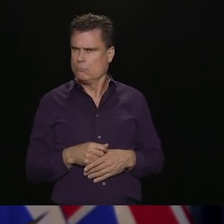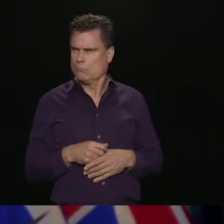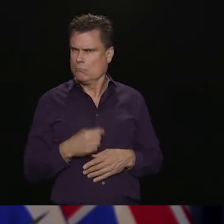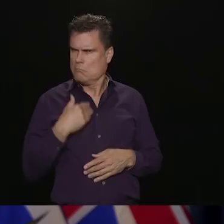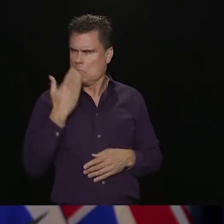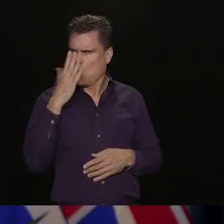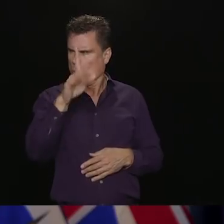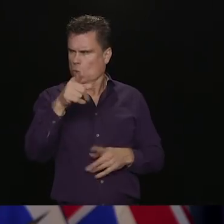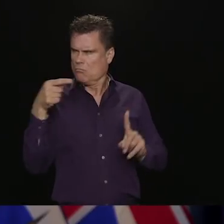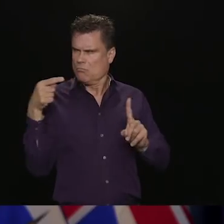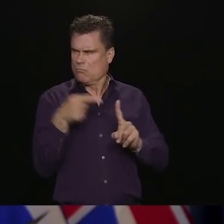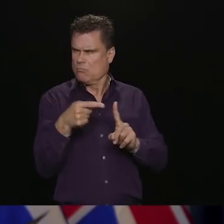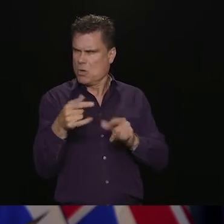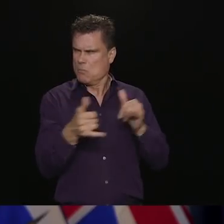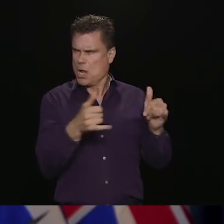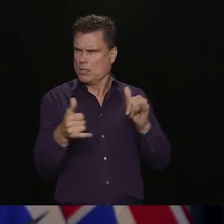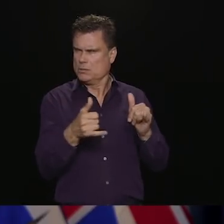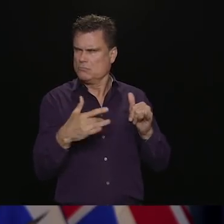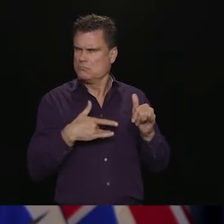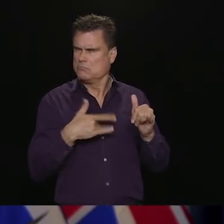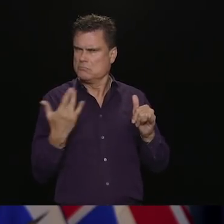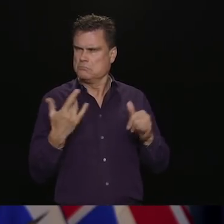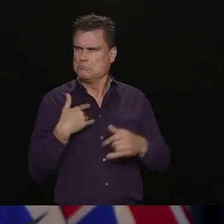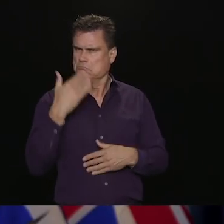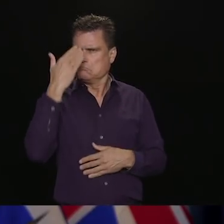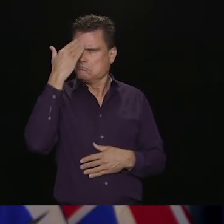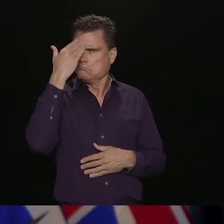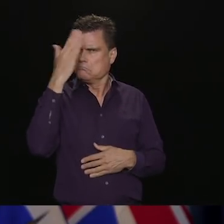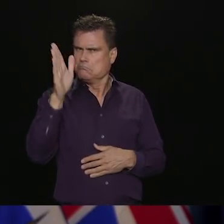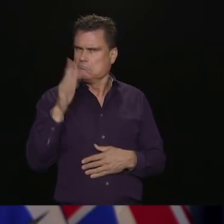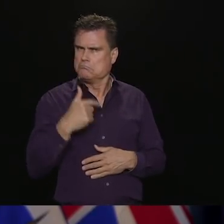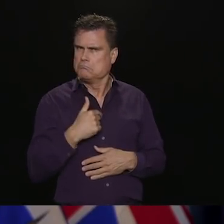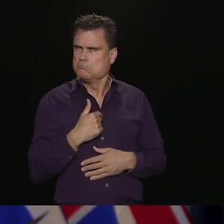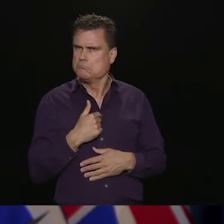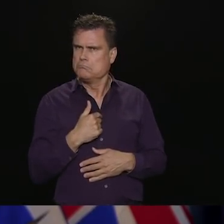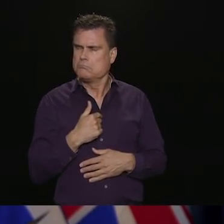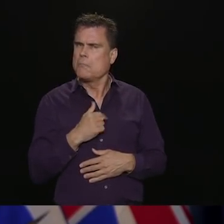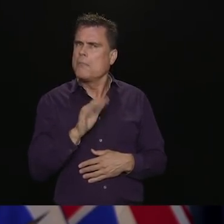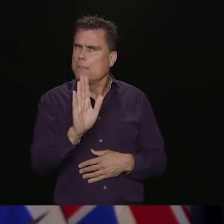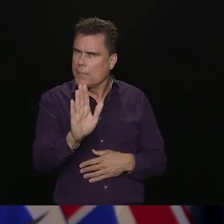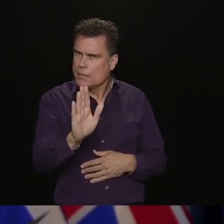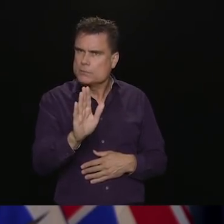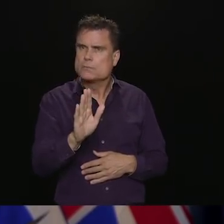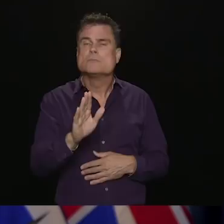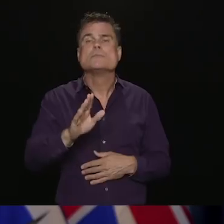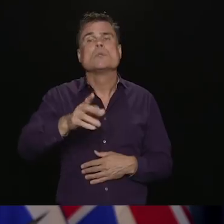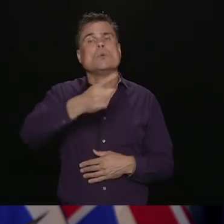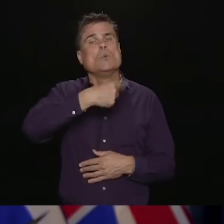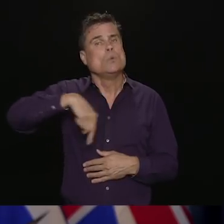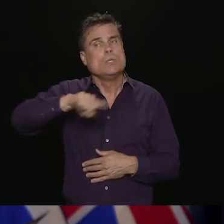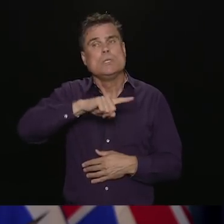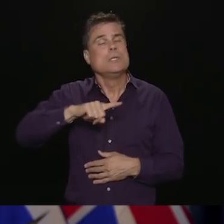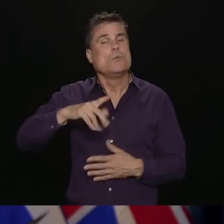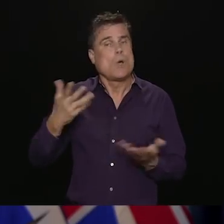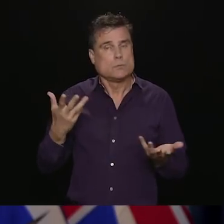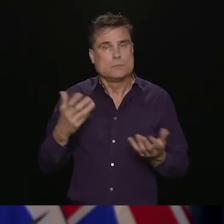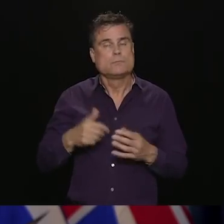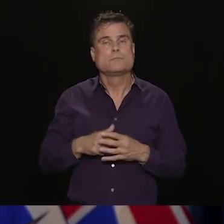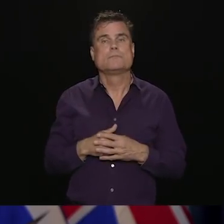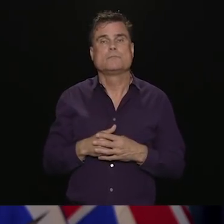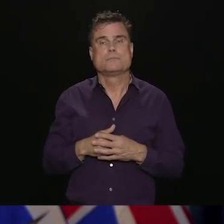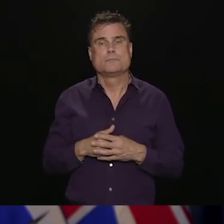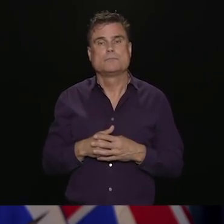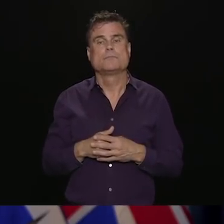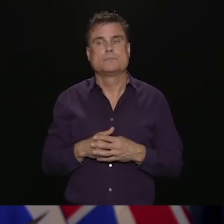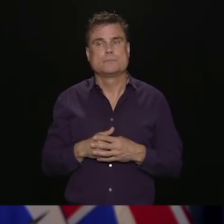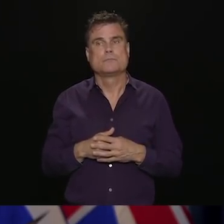party you're talking about, because I'm not aware of that. But I will say that, yeah, we know that, and this is, I actually spent much